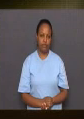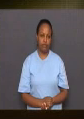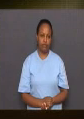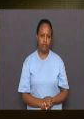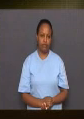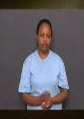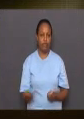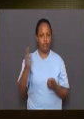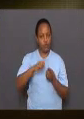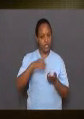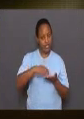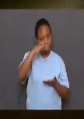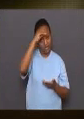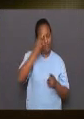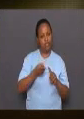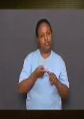Let's get back to our lesson.